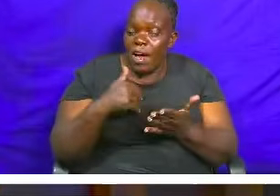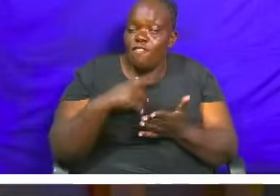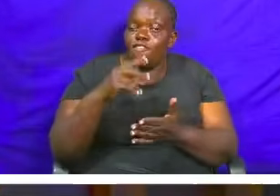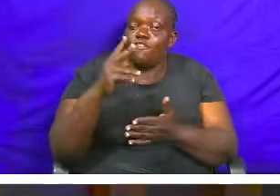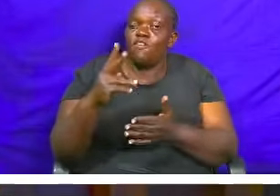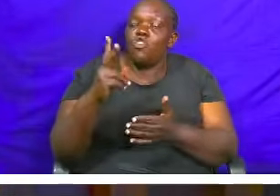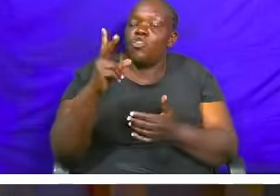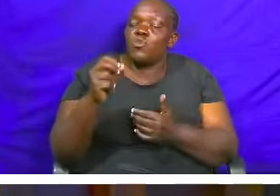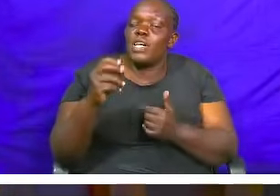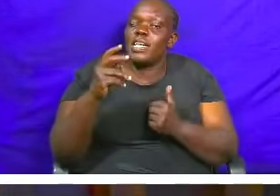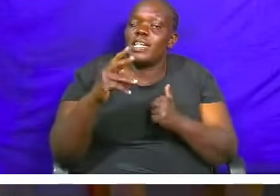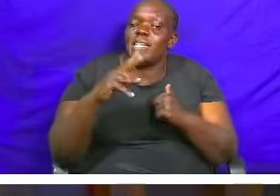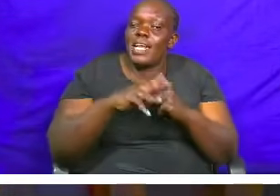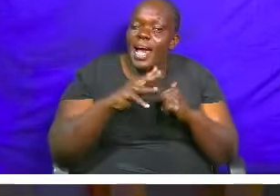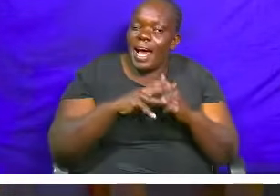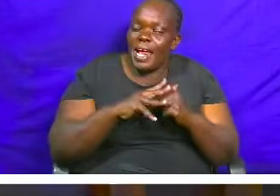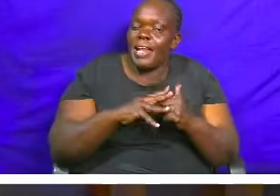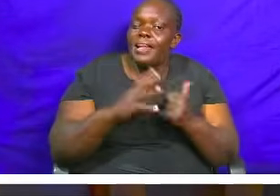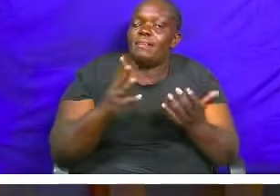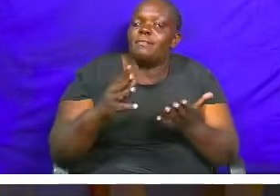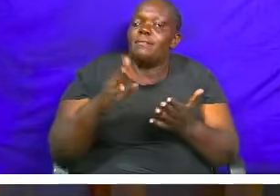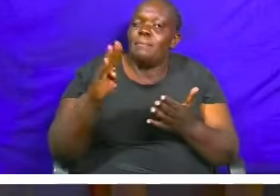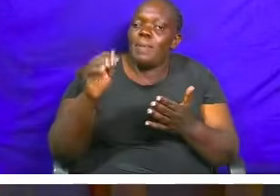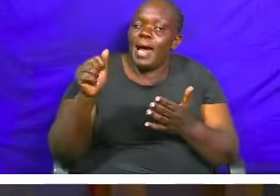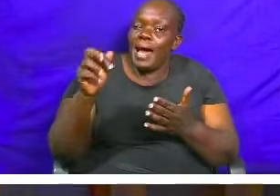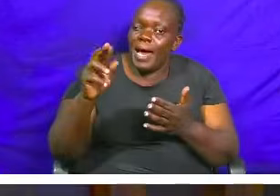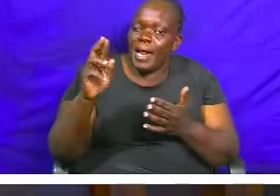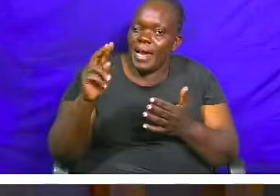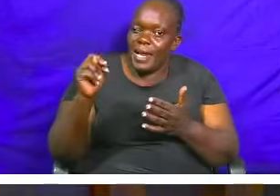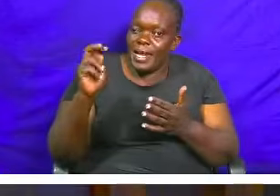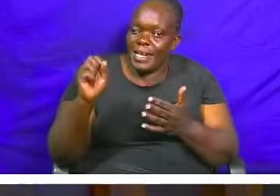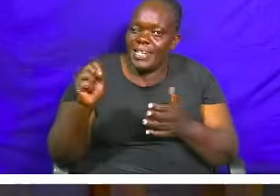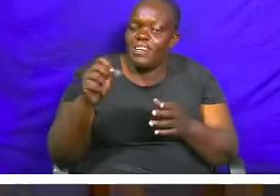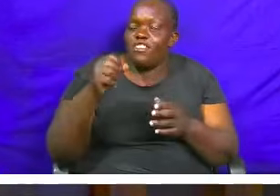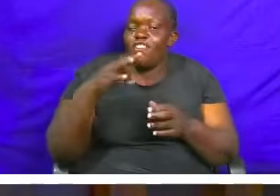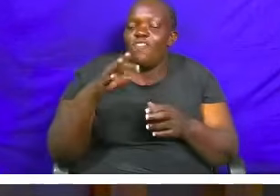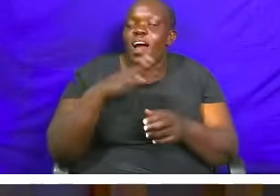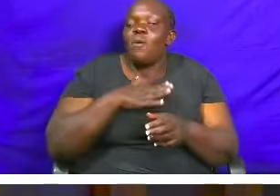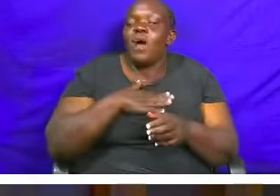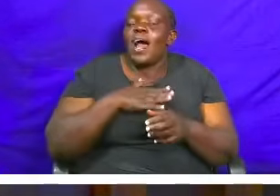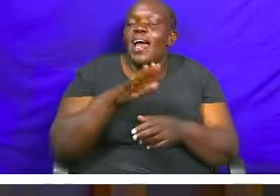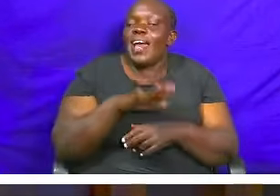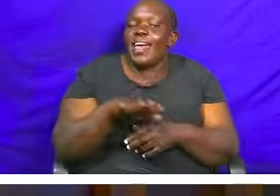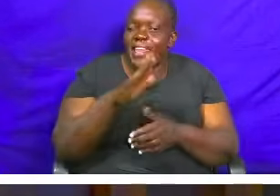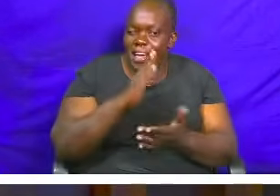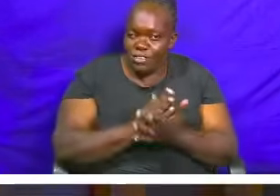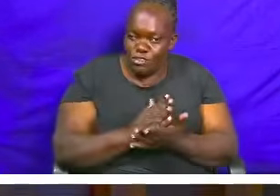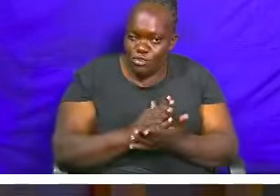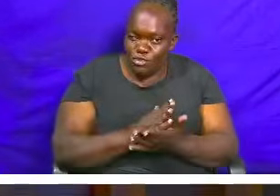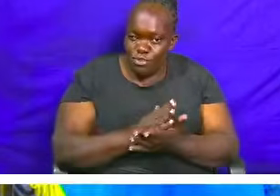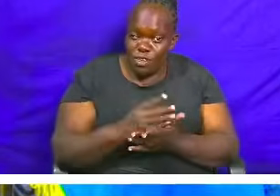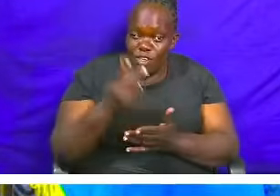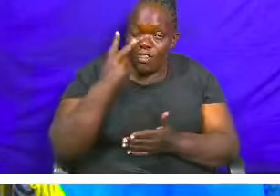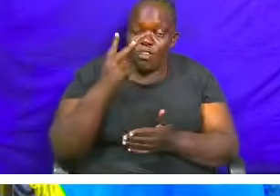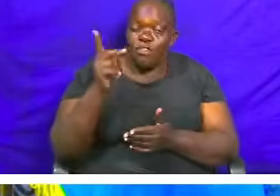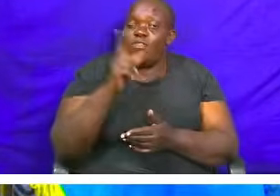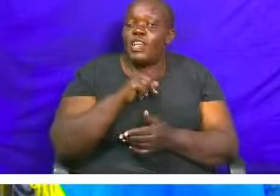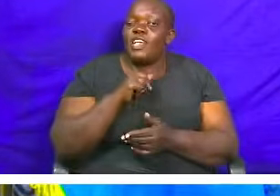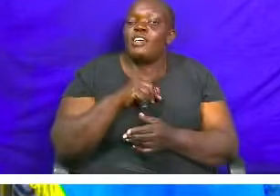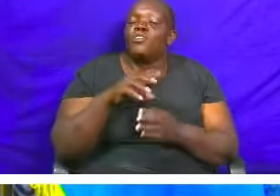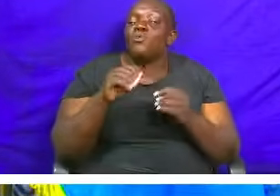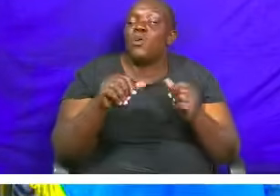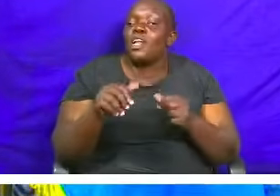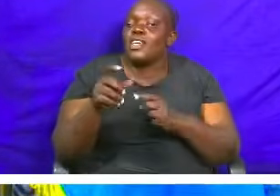million barrels of a reserve, immediately they'll walk to Gulf Energy and book it as tax. Yes. So we call it resource. It